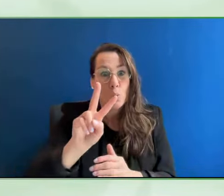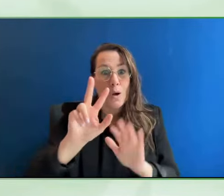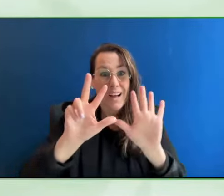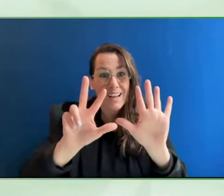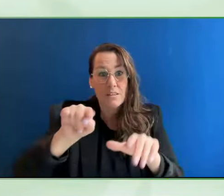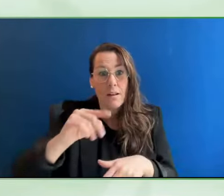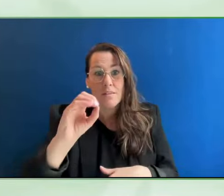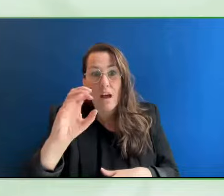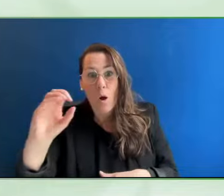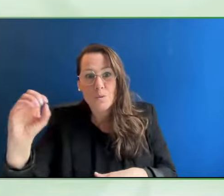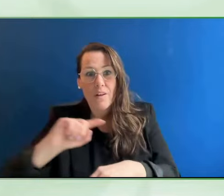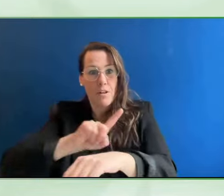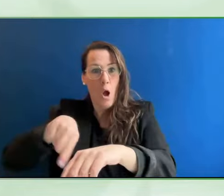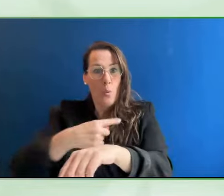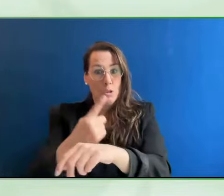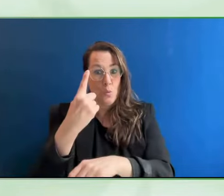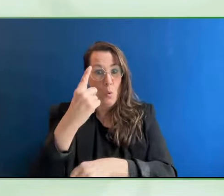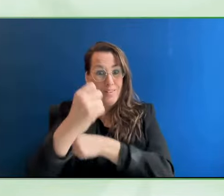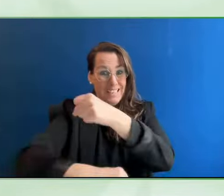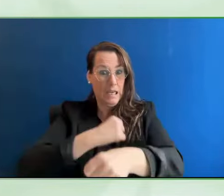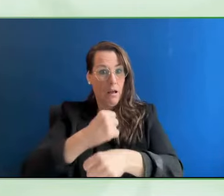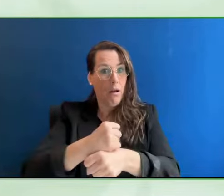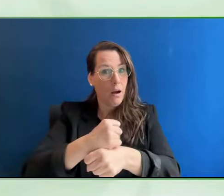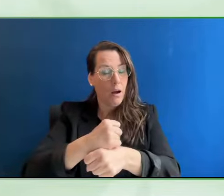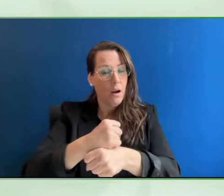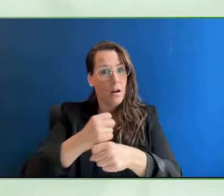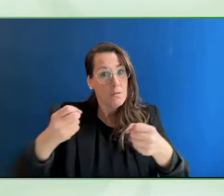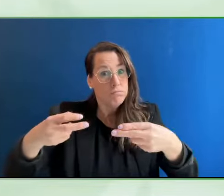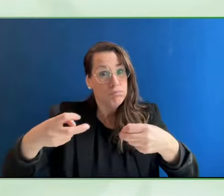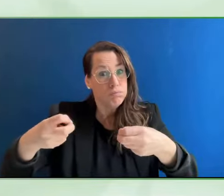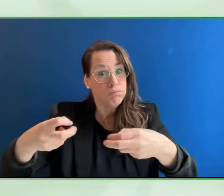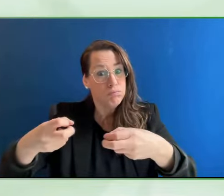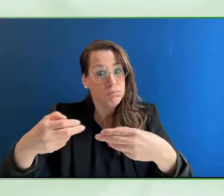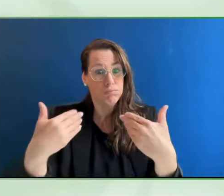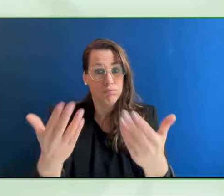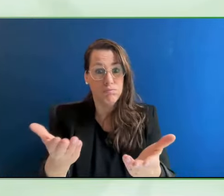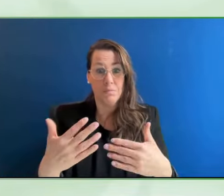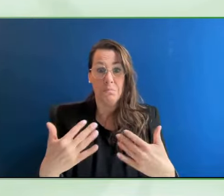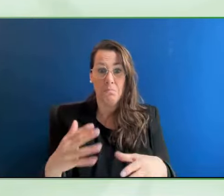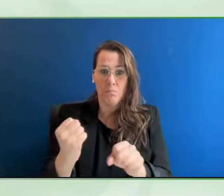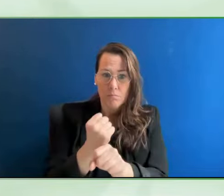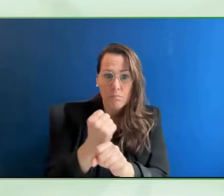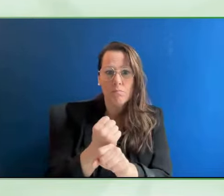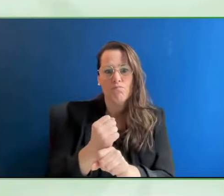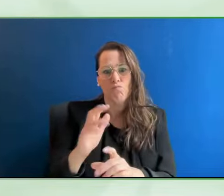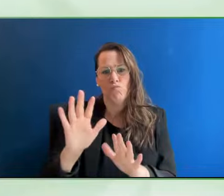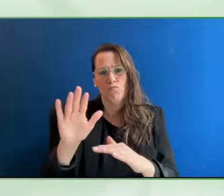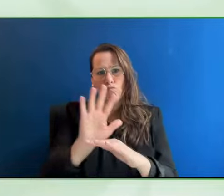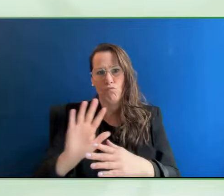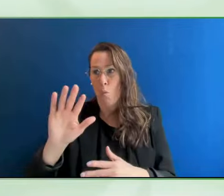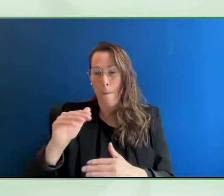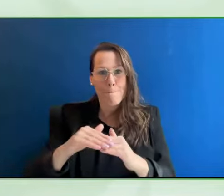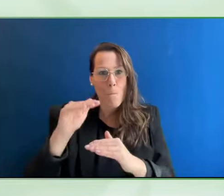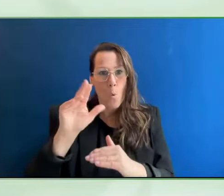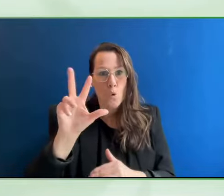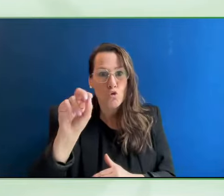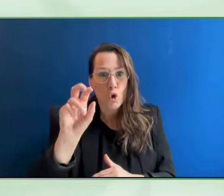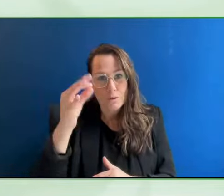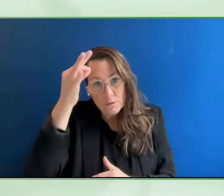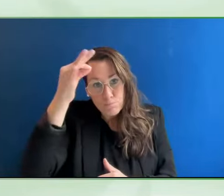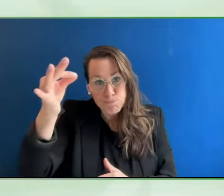And we will reach it, as we see here on this congress, how important is the